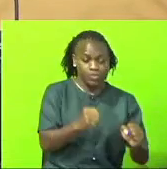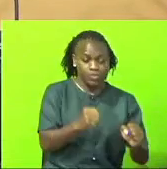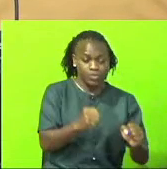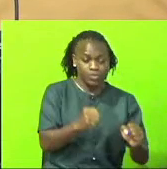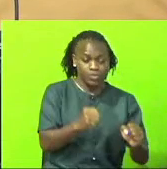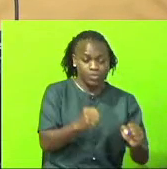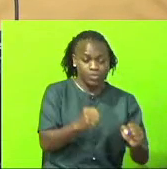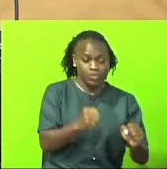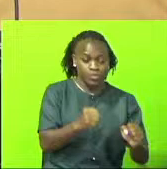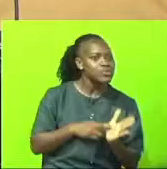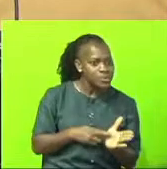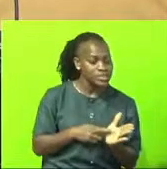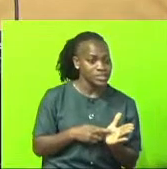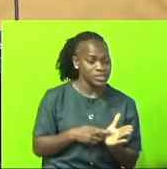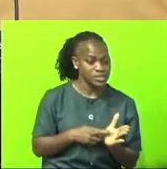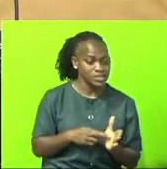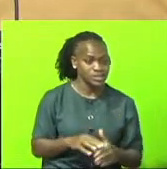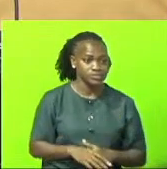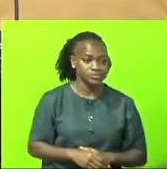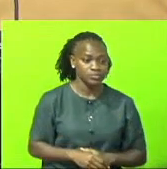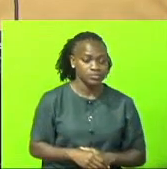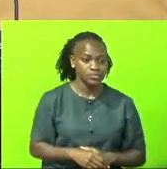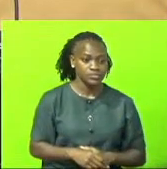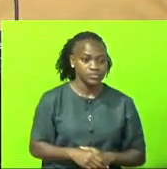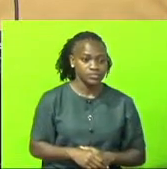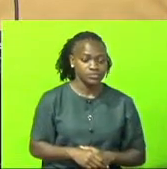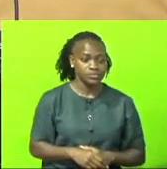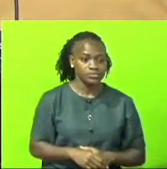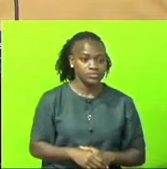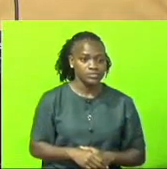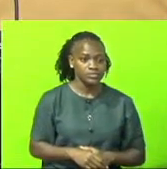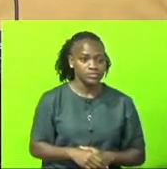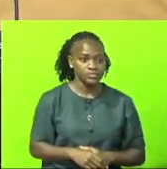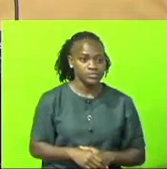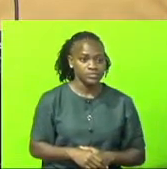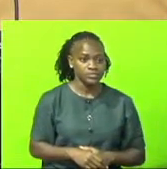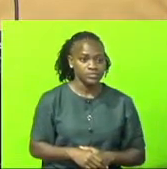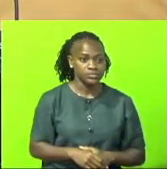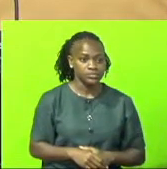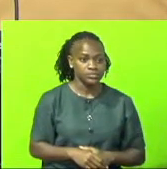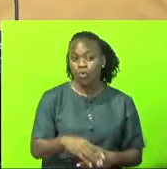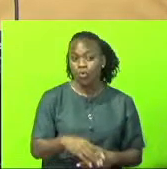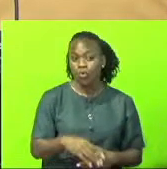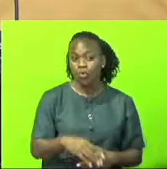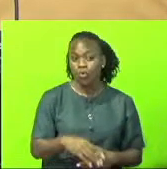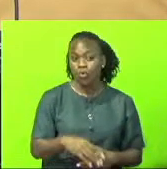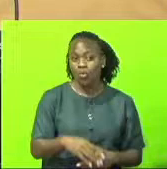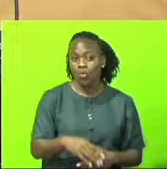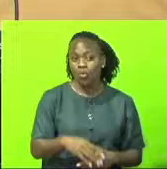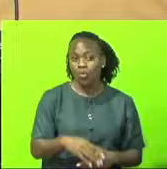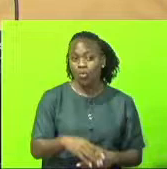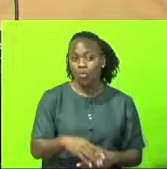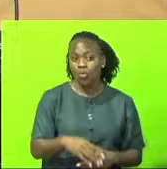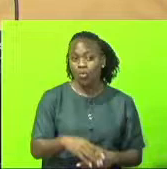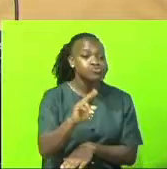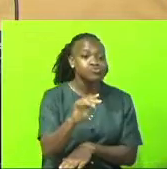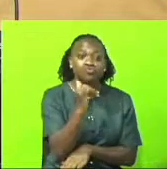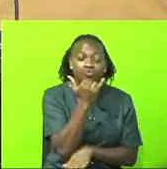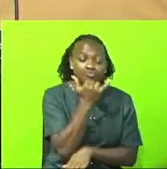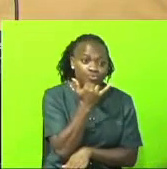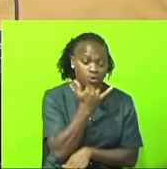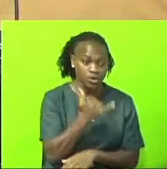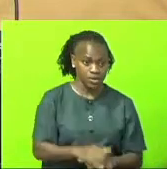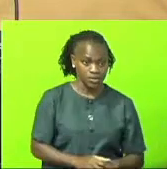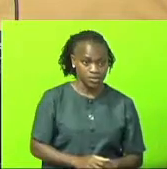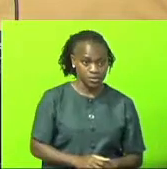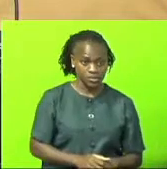get it. Mr. Speaker, the provision that you quoted, you got it completely wrong.